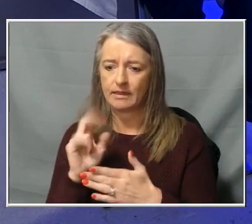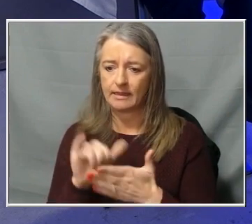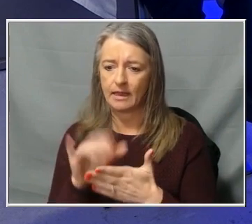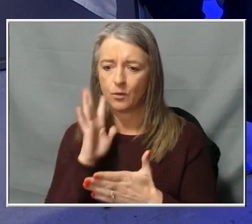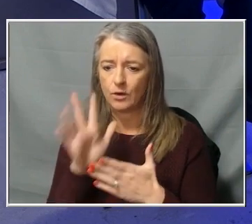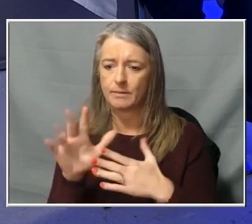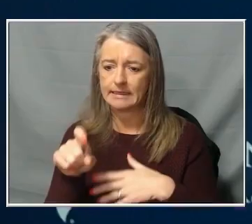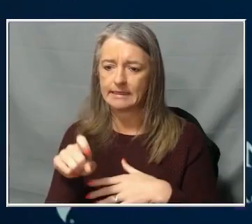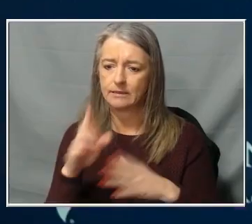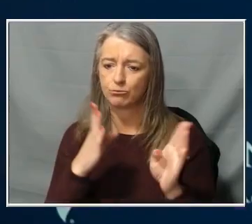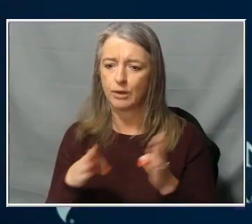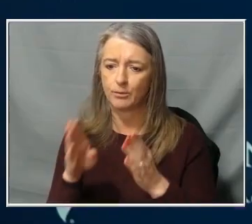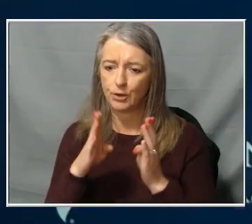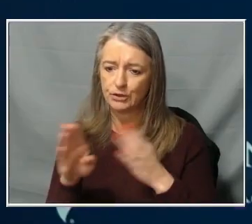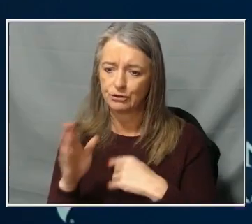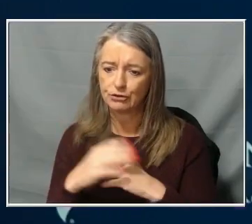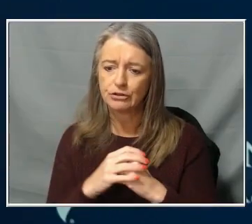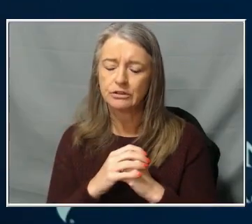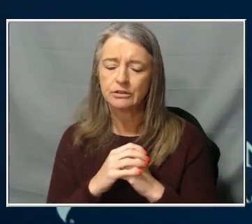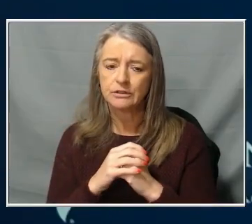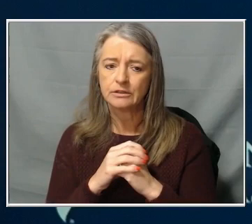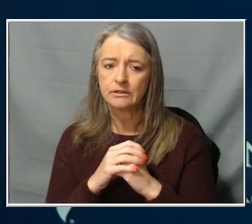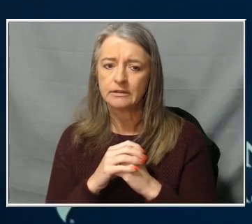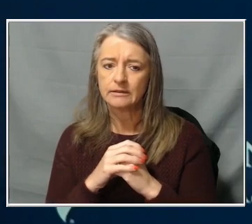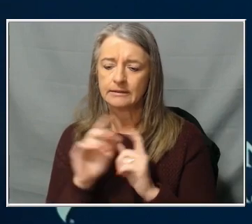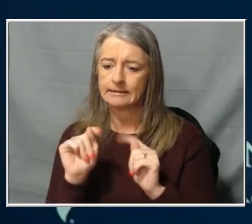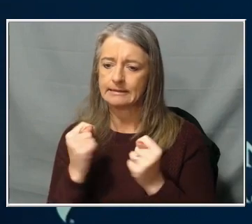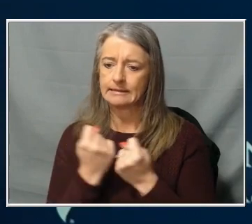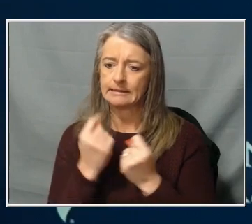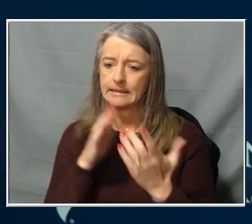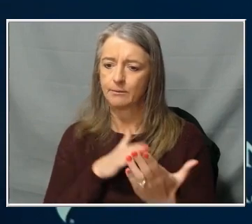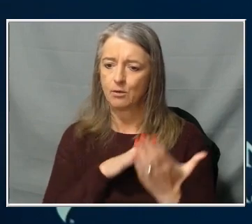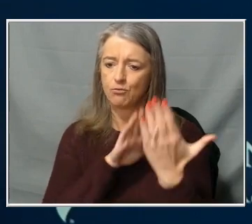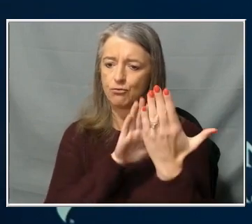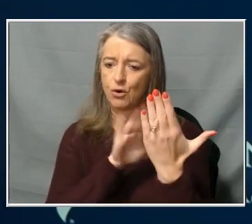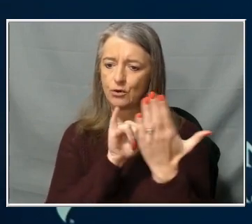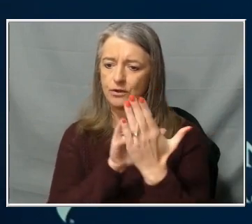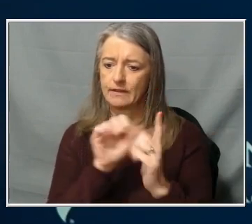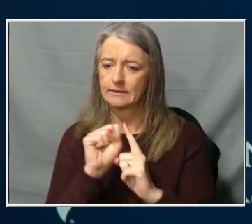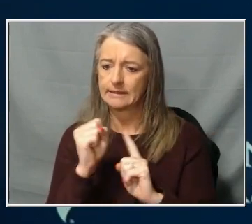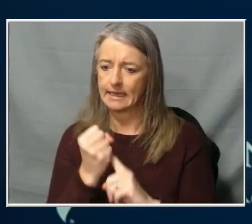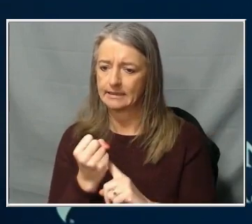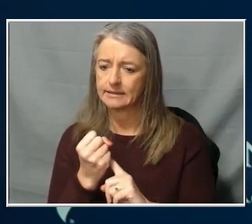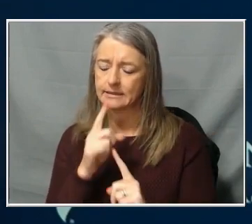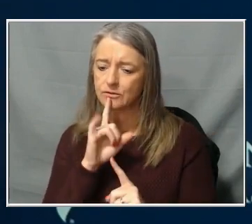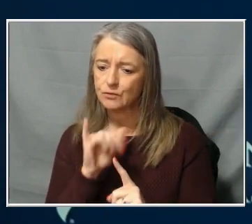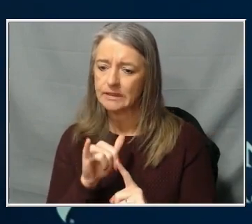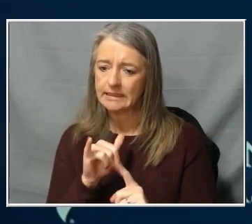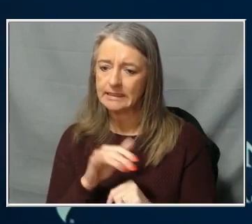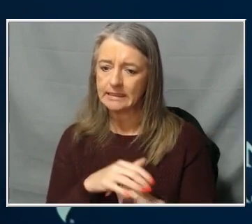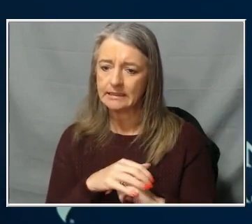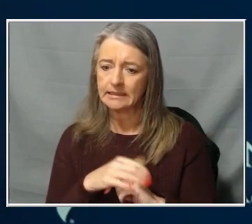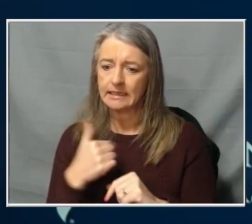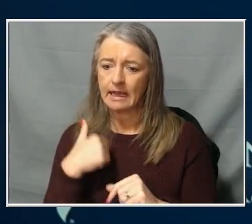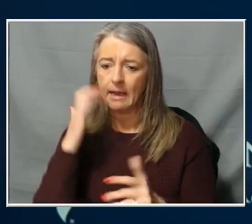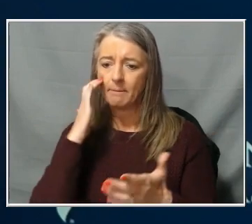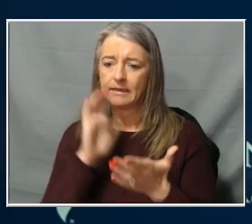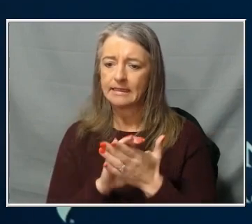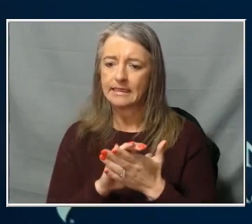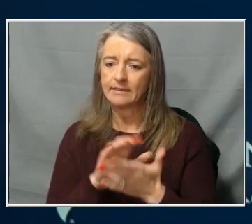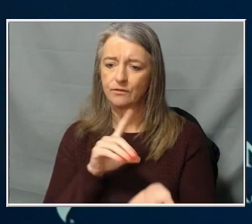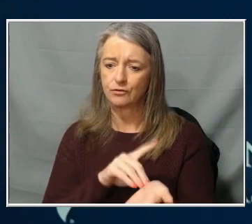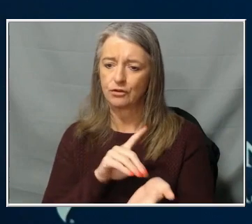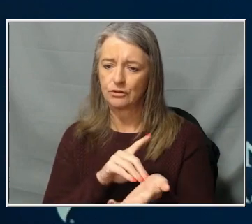was preparation, there was a team approach to this case. So I believe that he did this